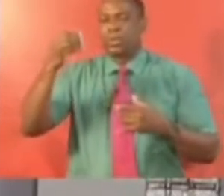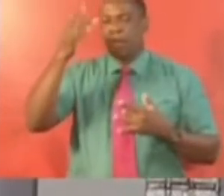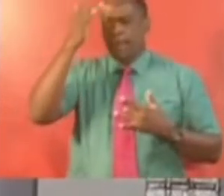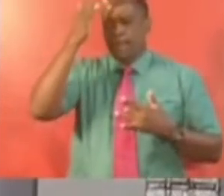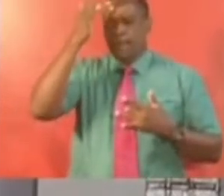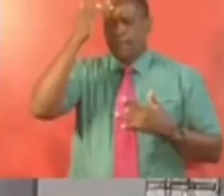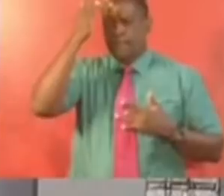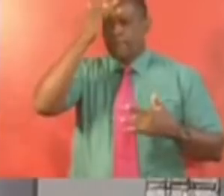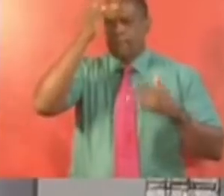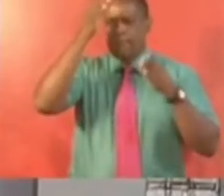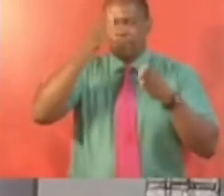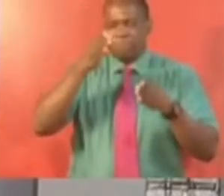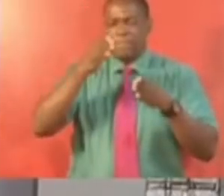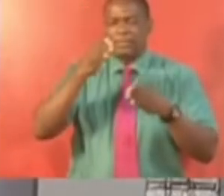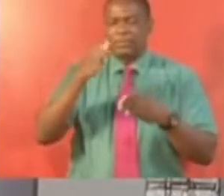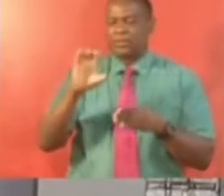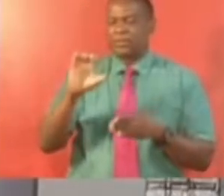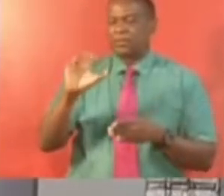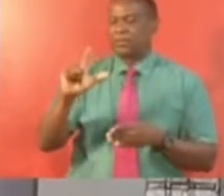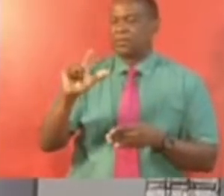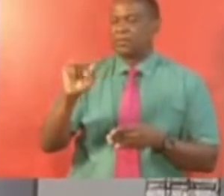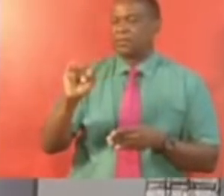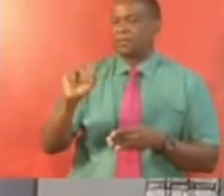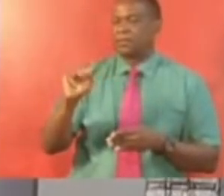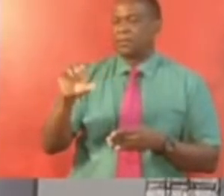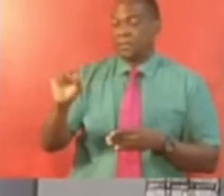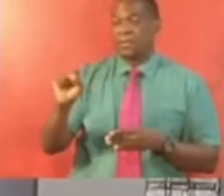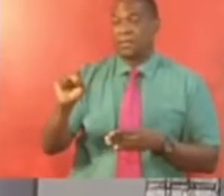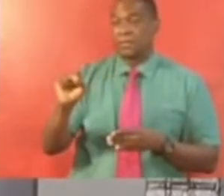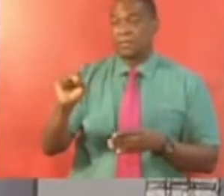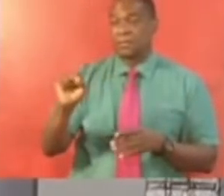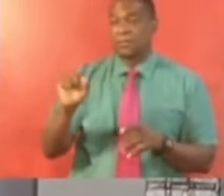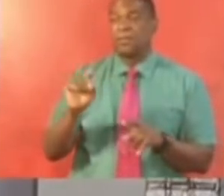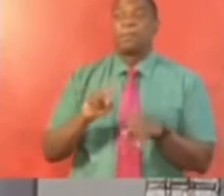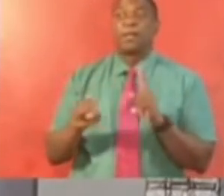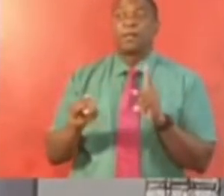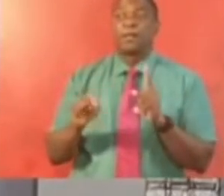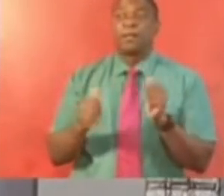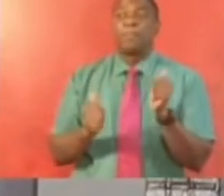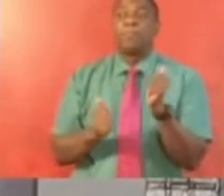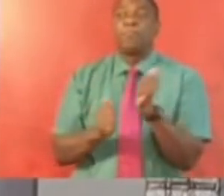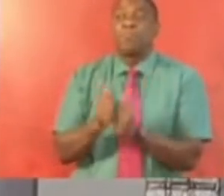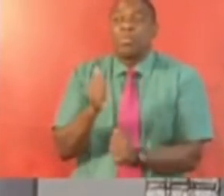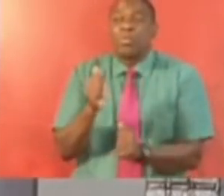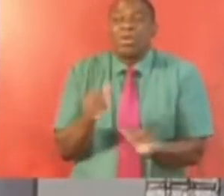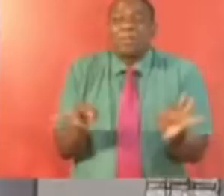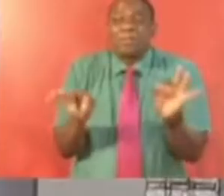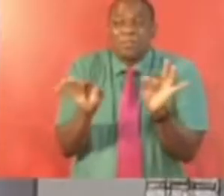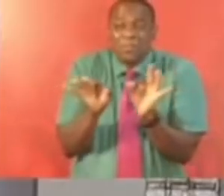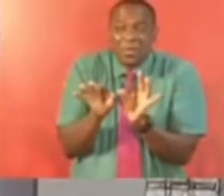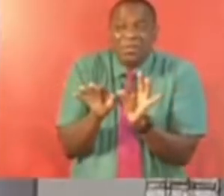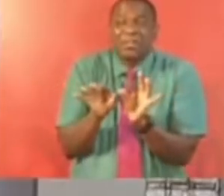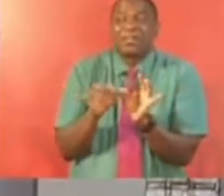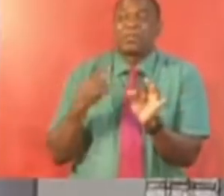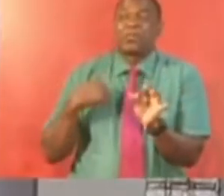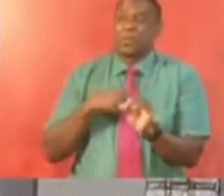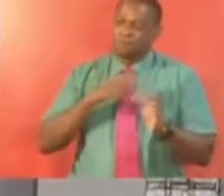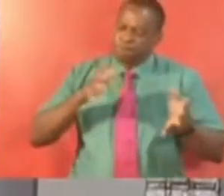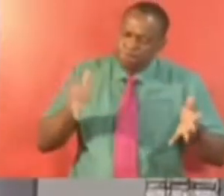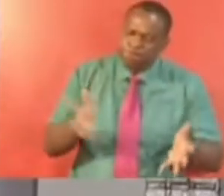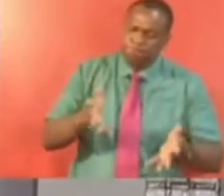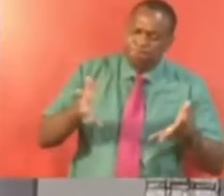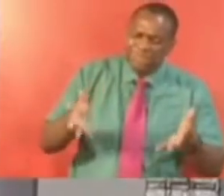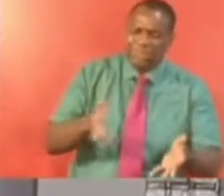importantly, we have been urging our patients to continue with their medication, to continue with their